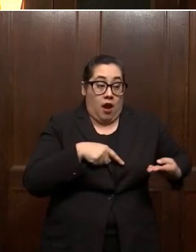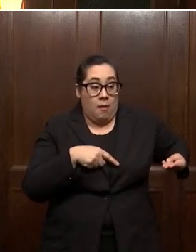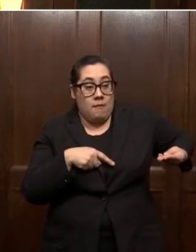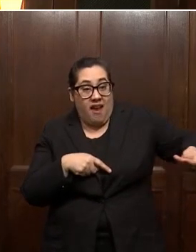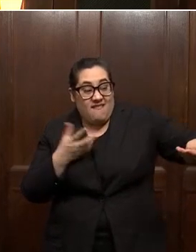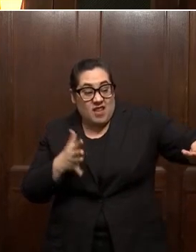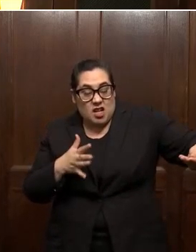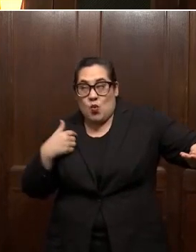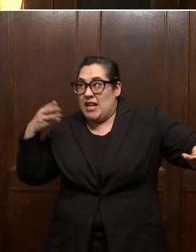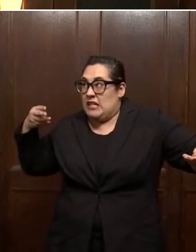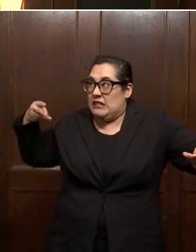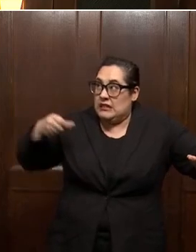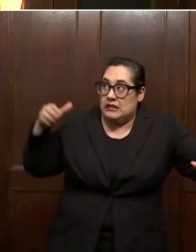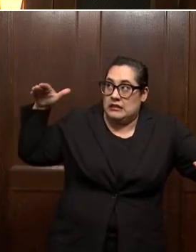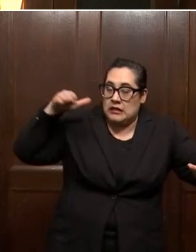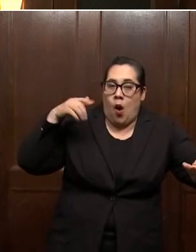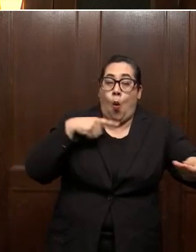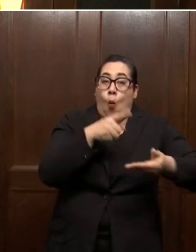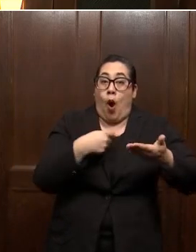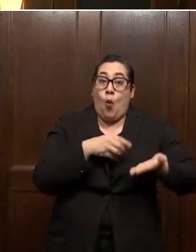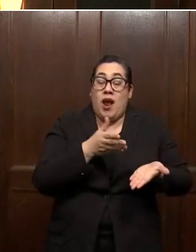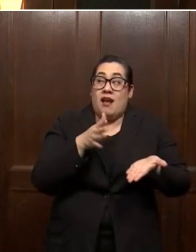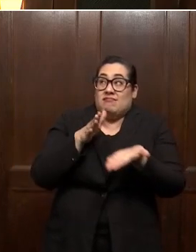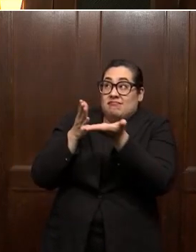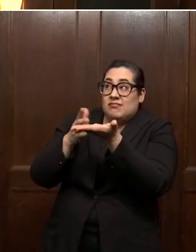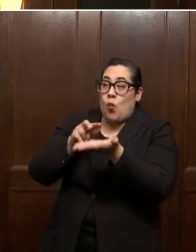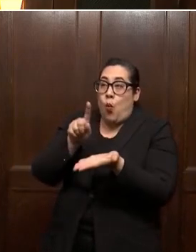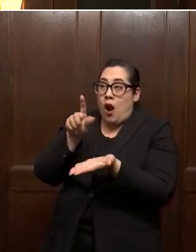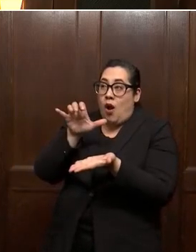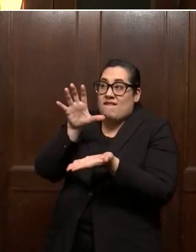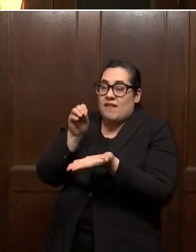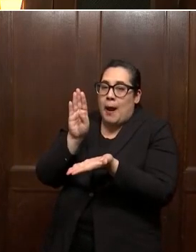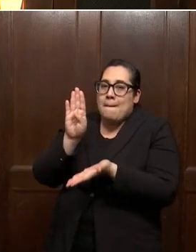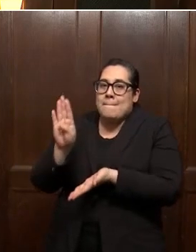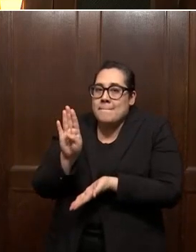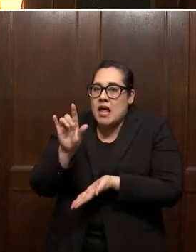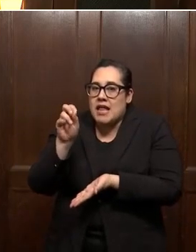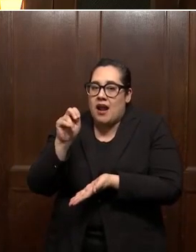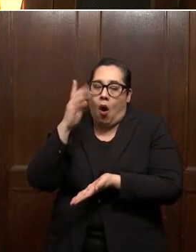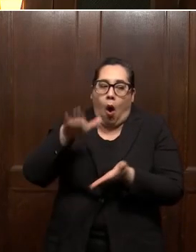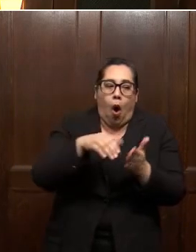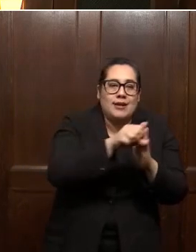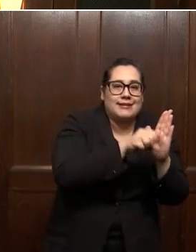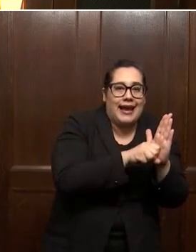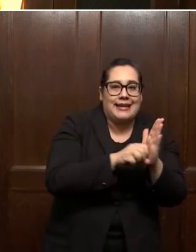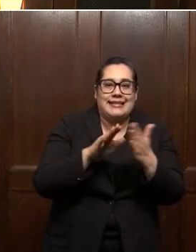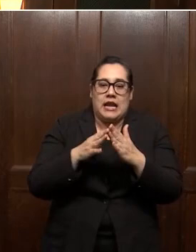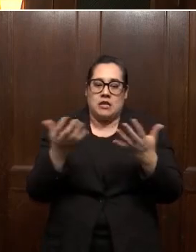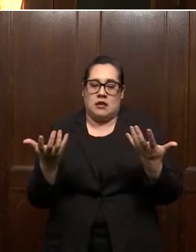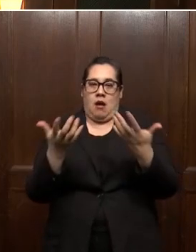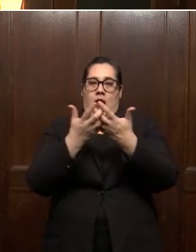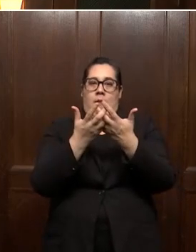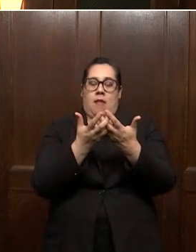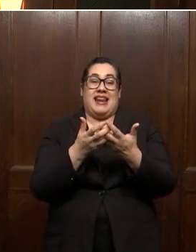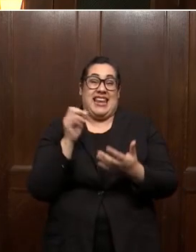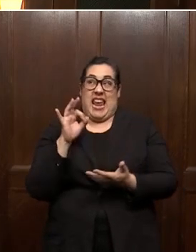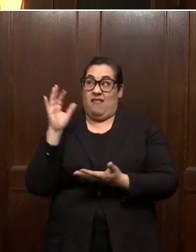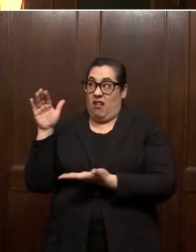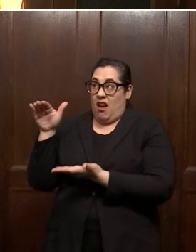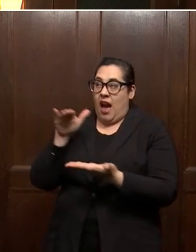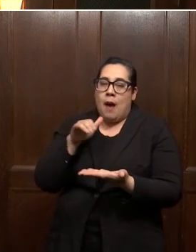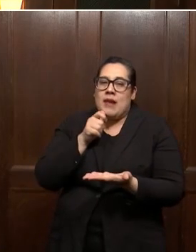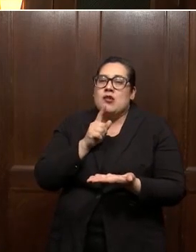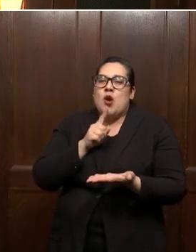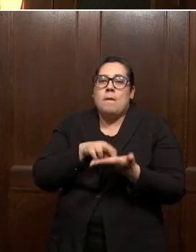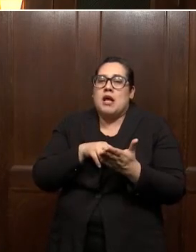what was put on the table was $150 billion for all the states and cities combined. If that came in, I'm not sure what LA City's portion